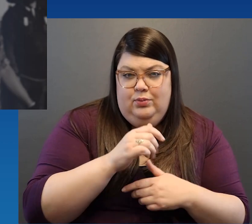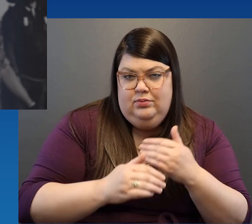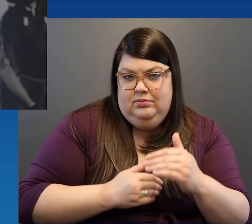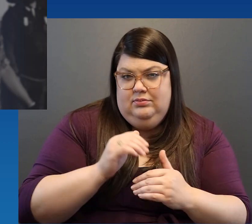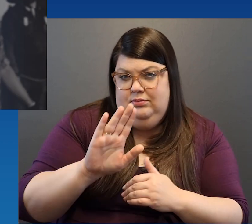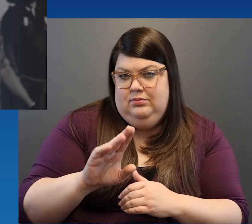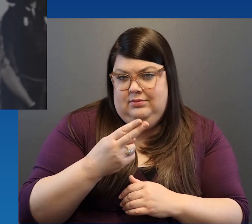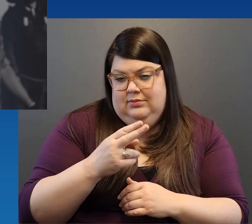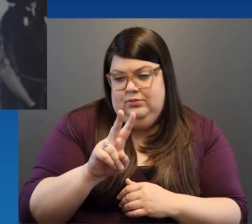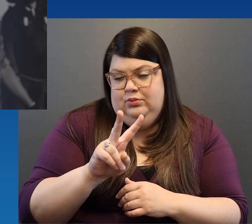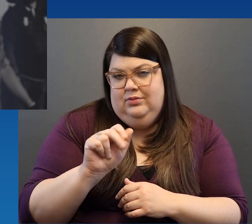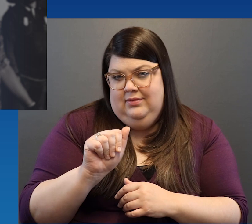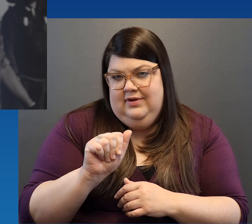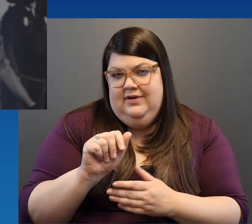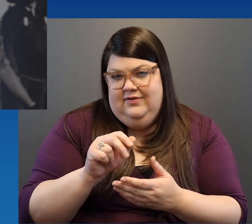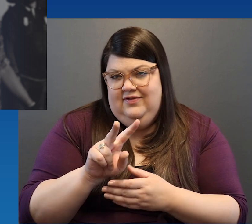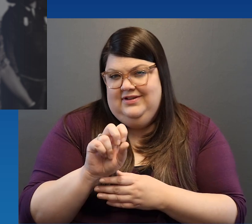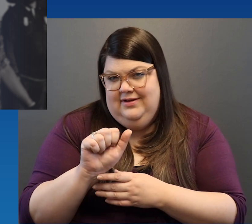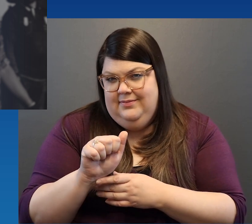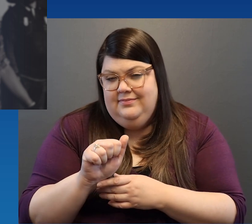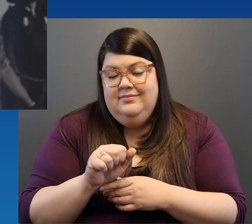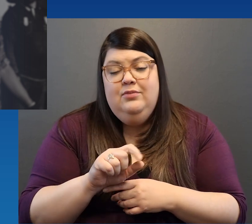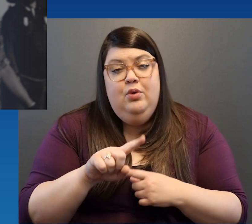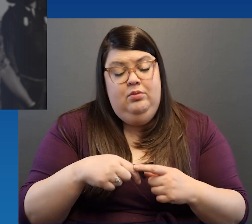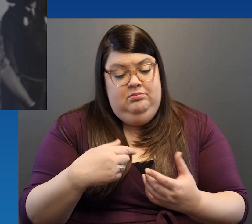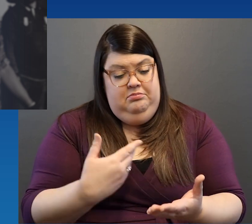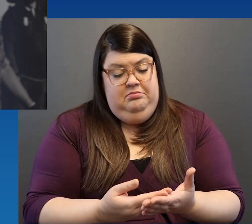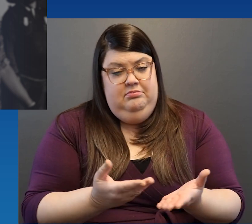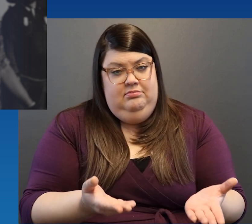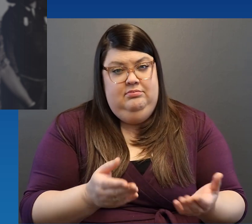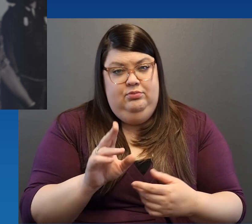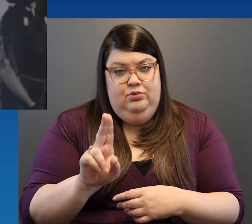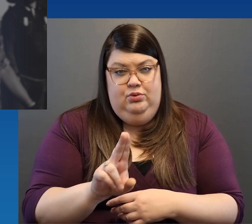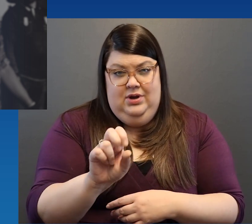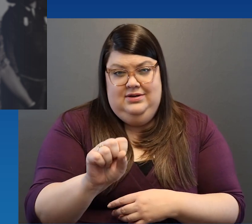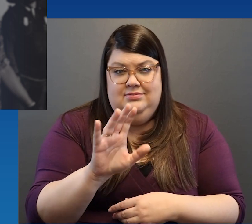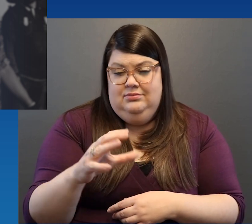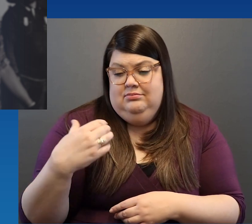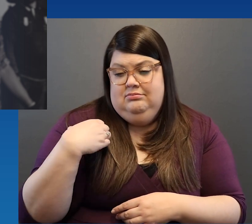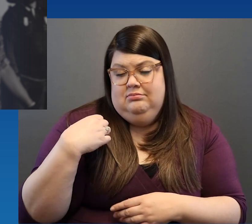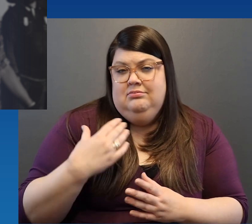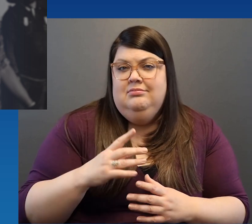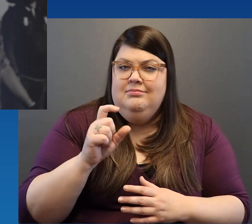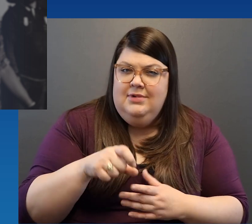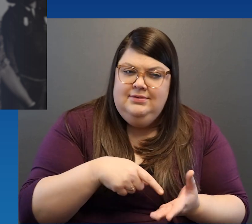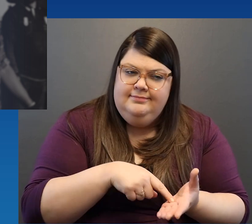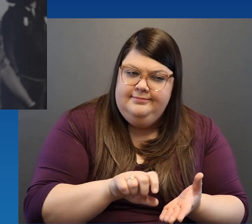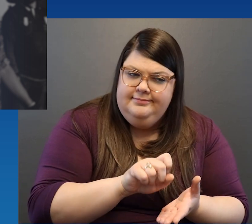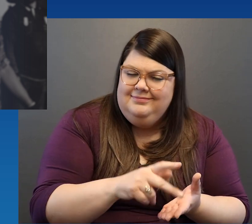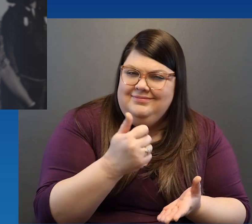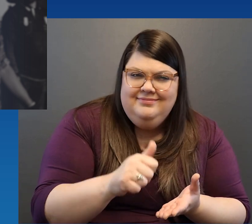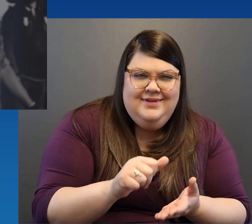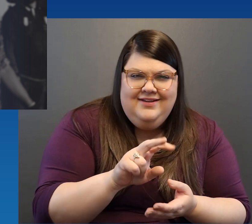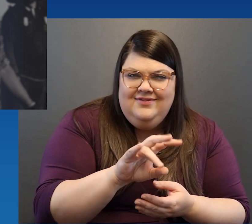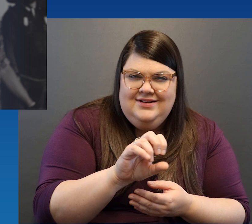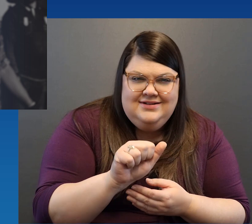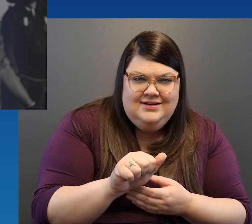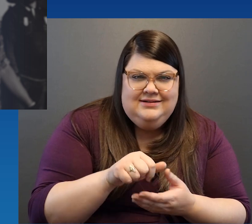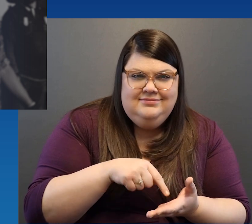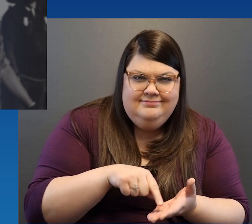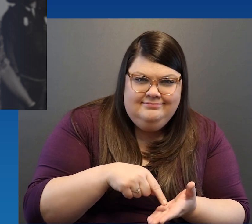your H-2A visa. Upon arrival to the U.S., your employer must reimburse any visa expenses you